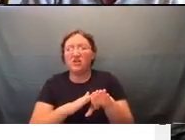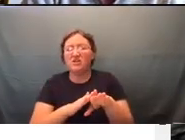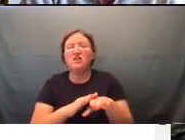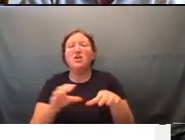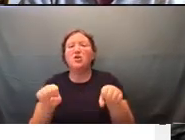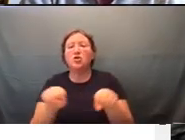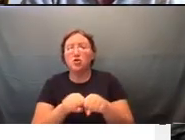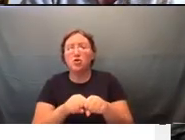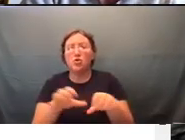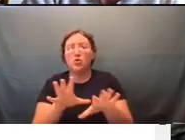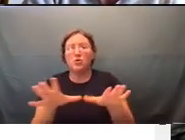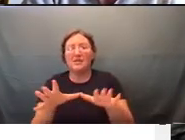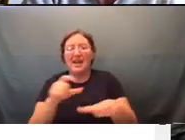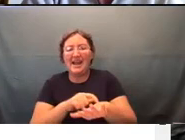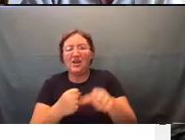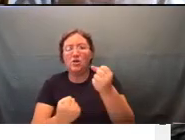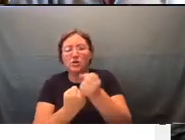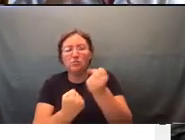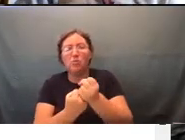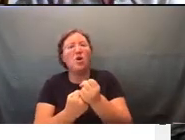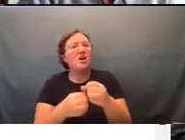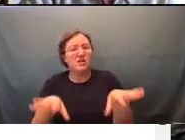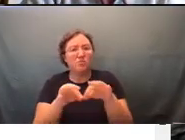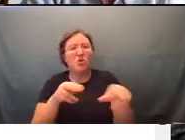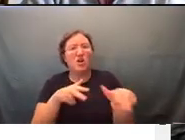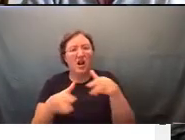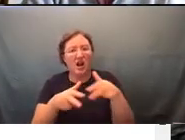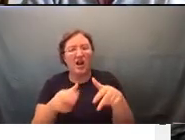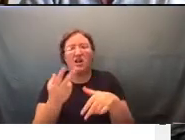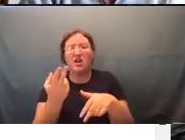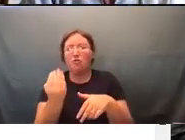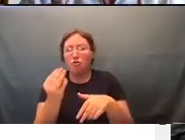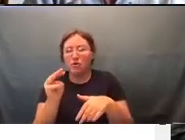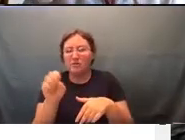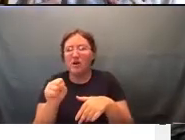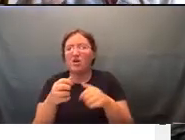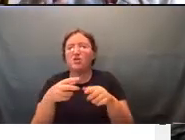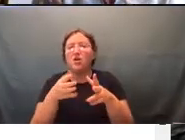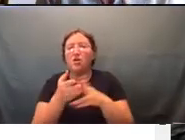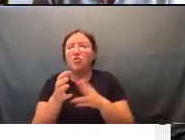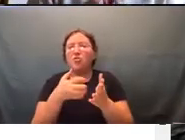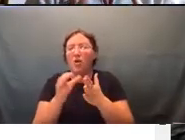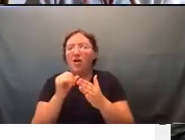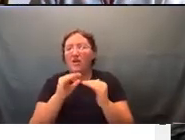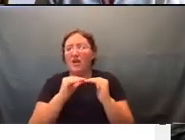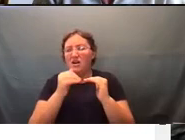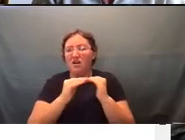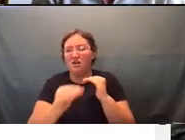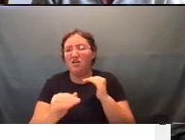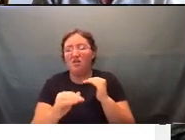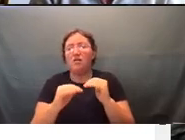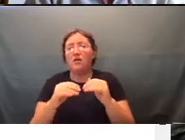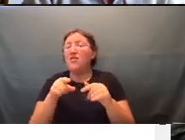support are really big as we're hiking 14 miles over rough and uneven terrain. This is not an ADA accessible